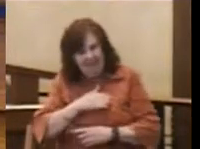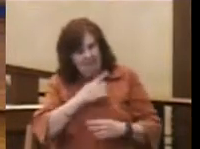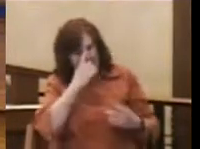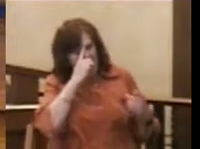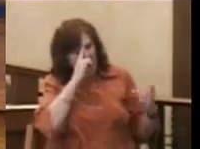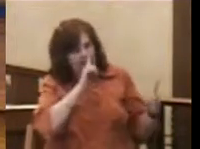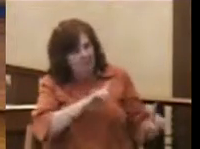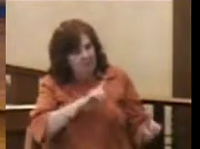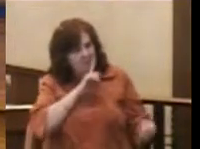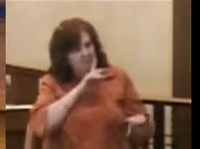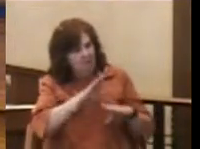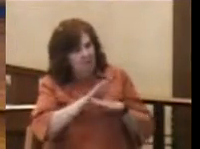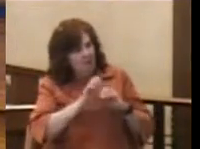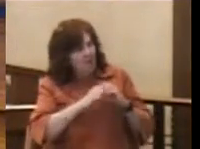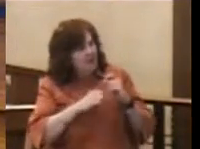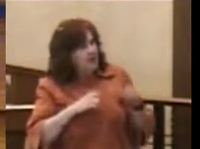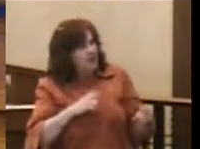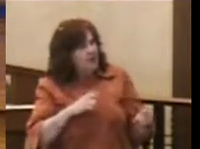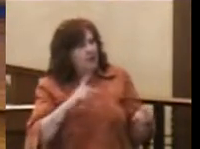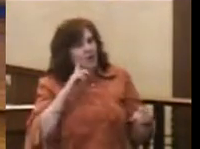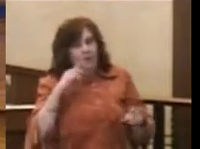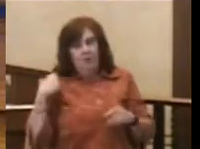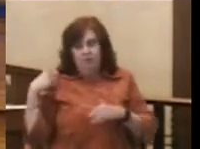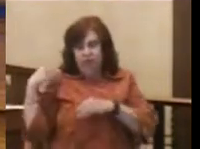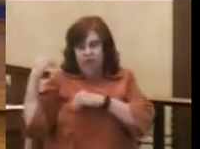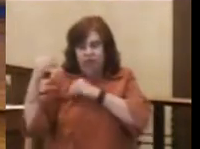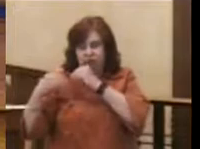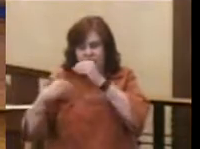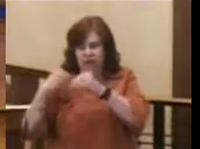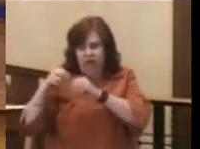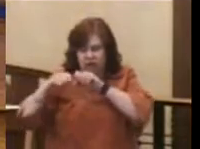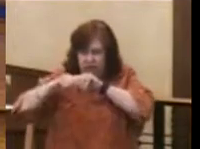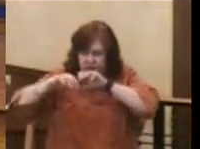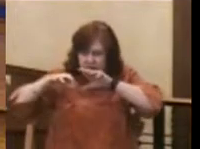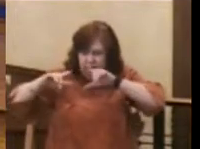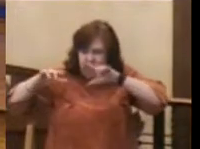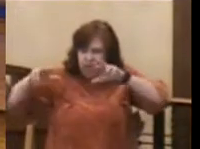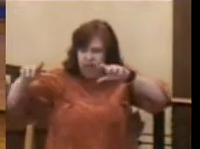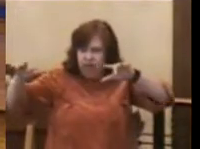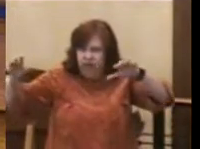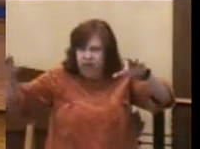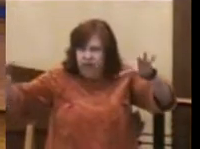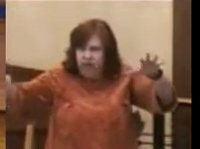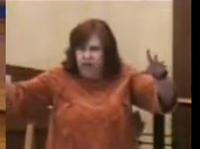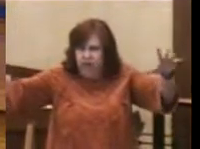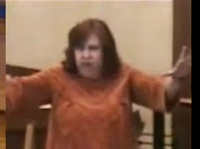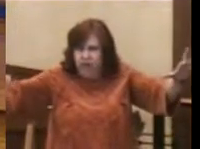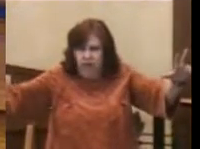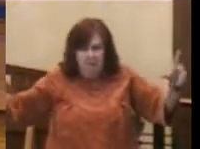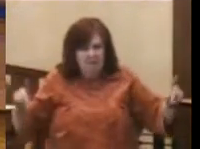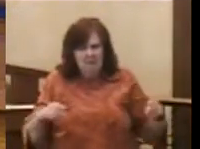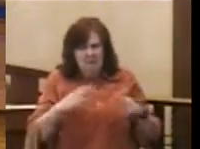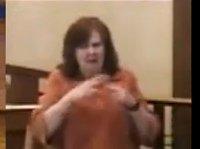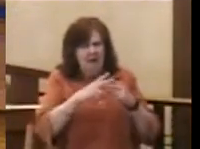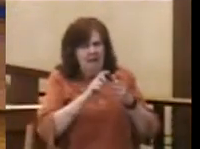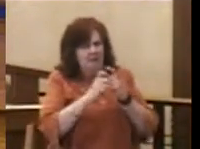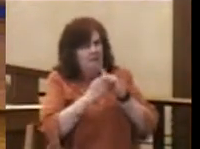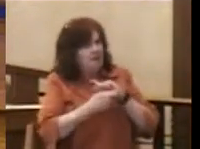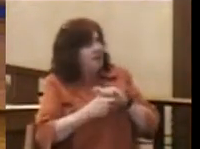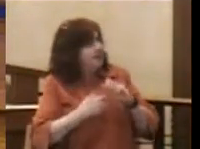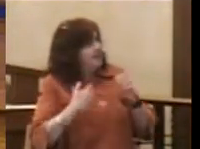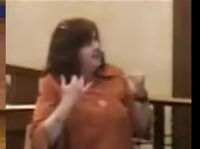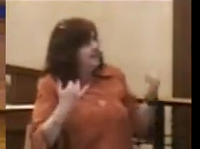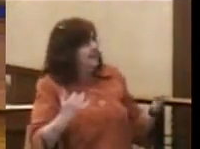you. You shall be the ancestor of a multitude of nations. No longer shall your name be Abram, but your name